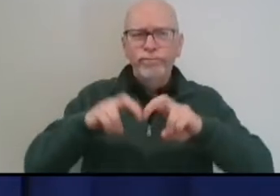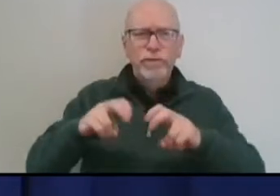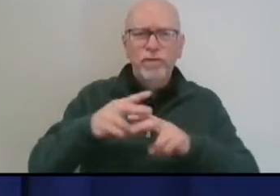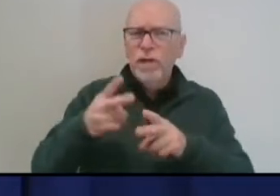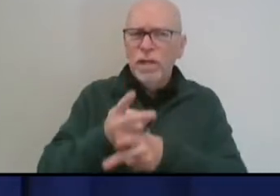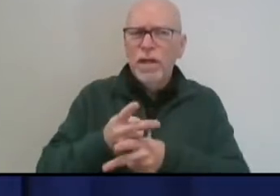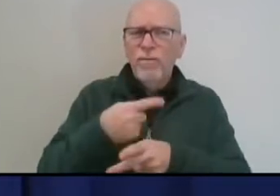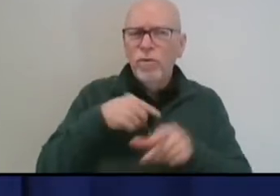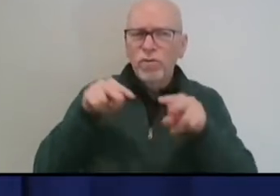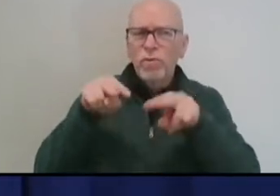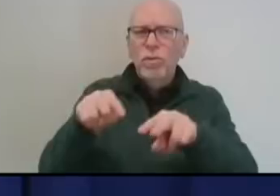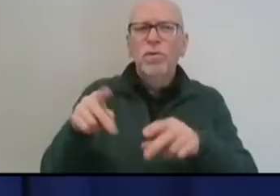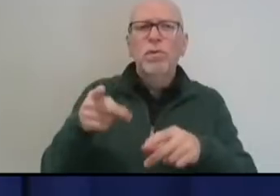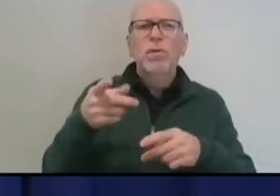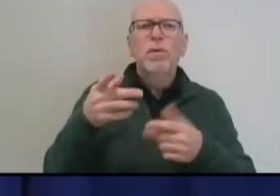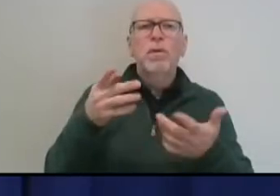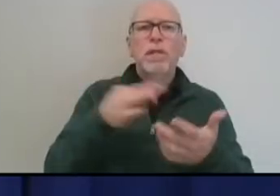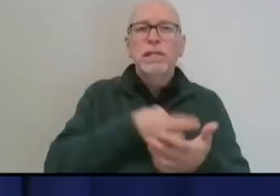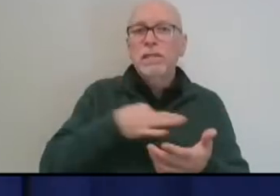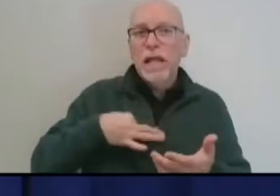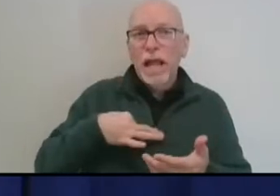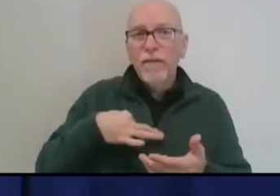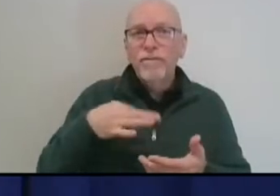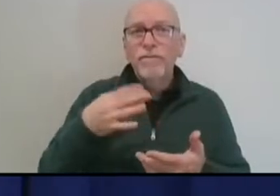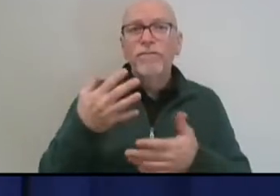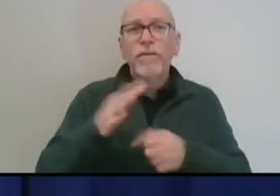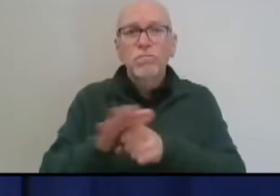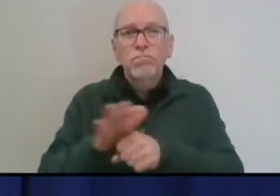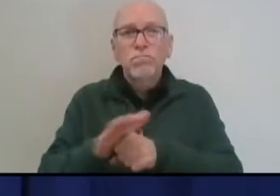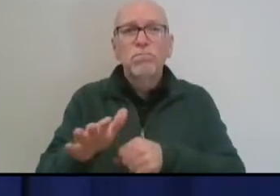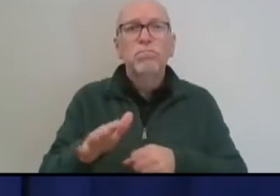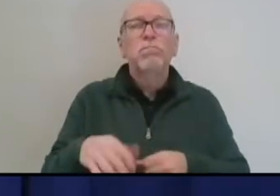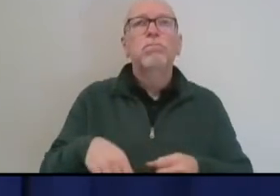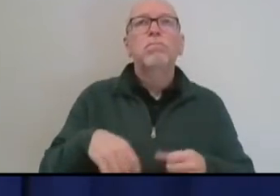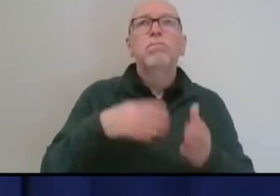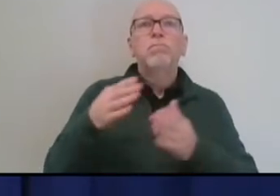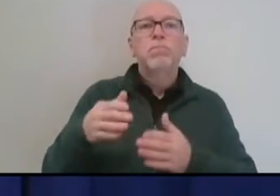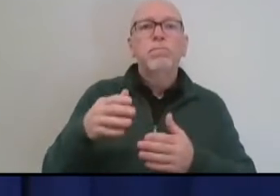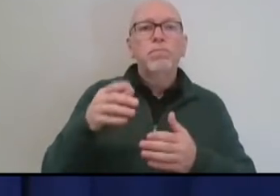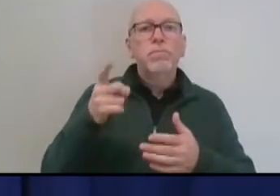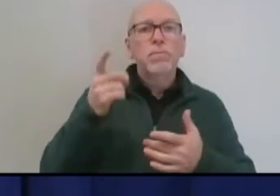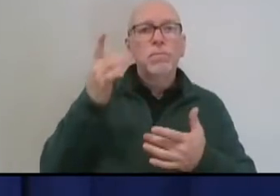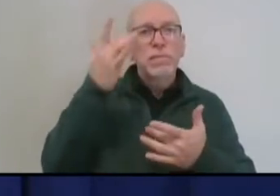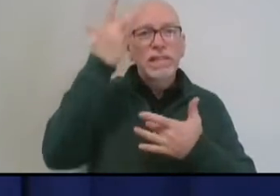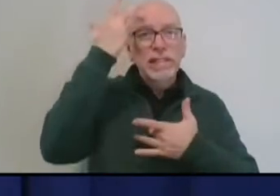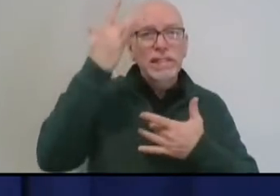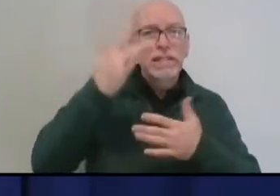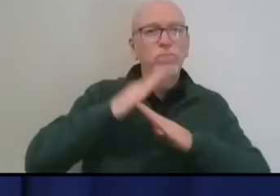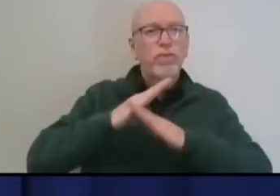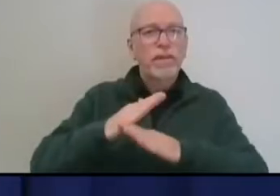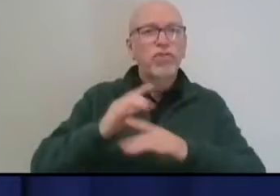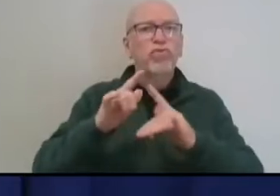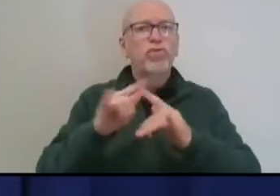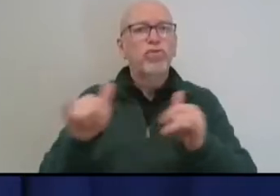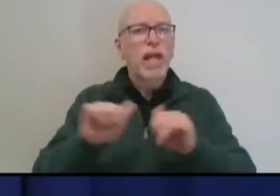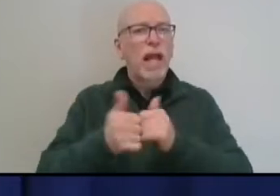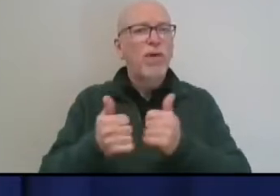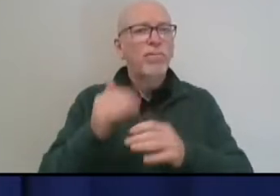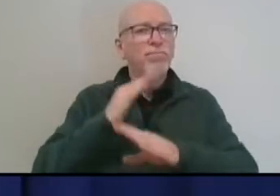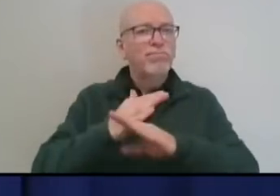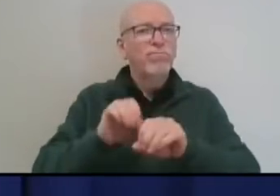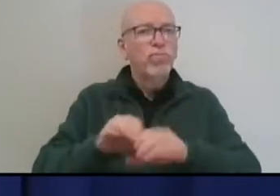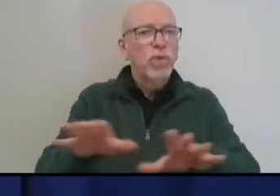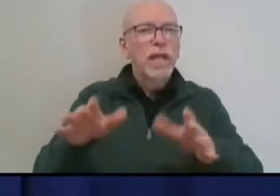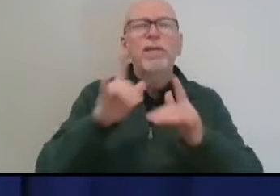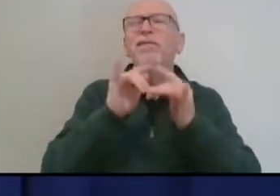regards to staffing ratios, the infectious disease prevention efforts. All of those were things that we have addressed